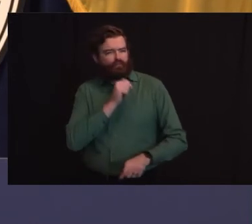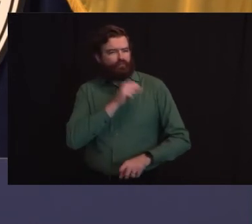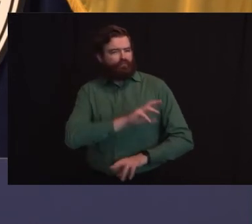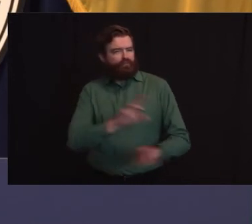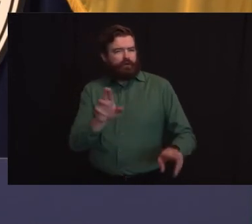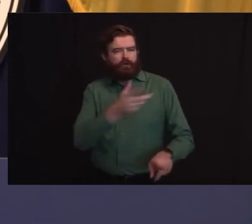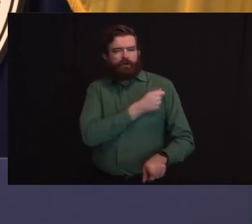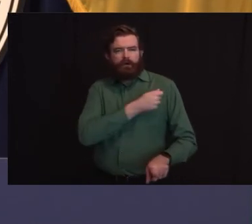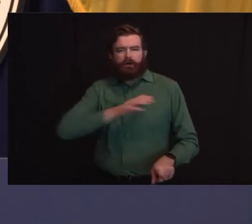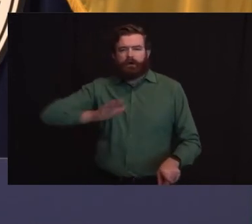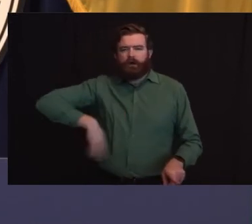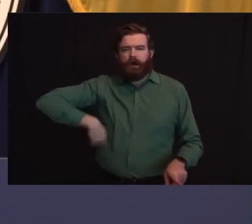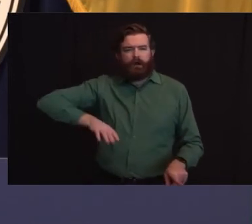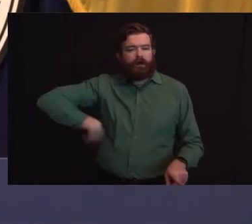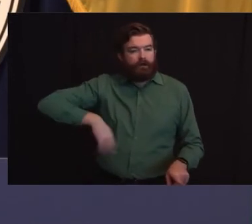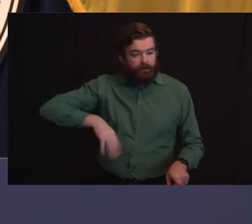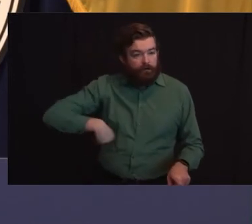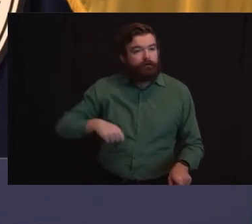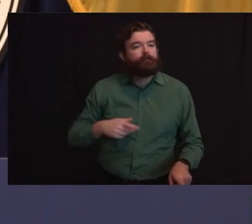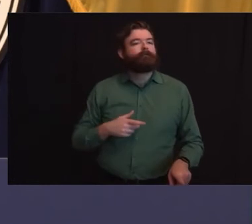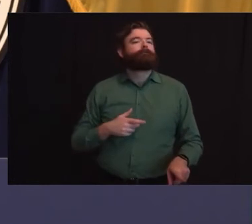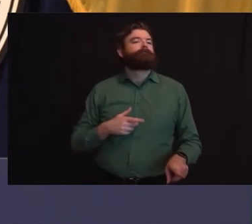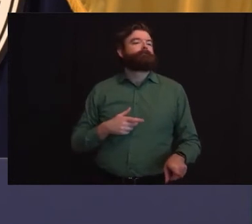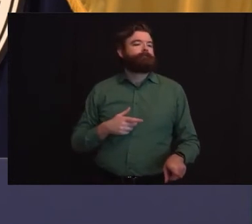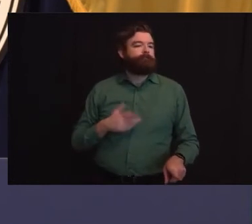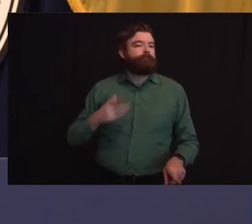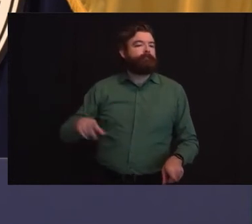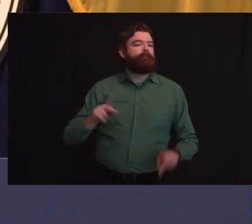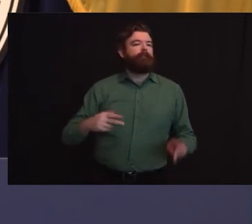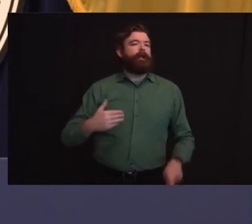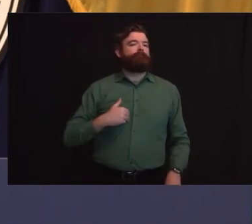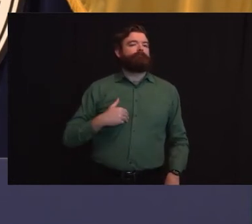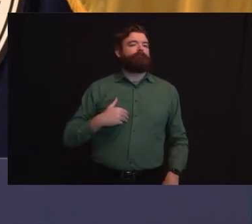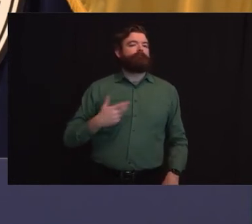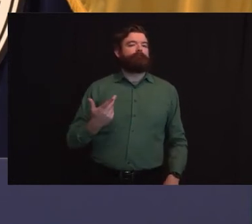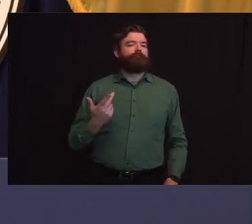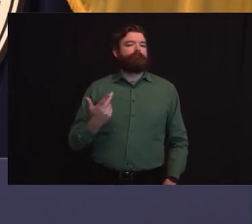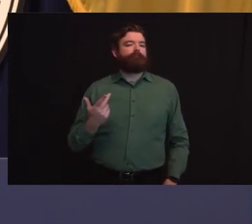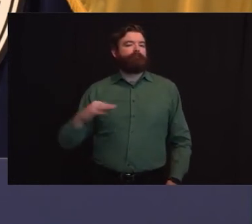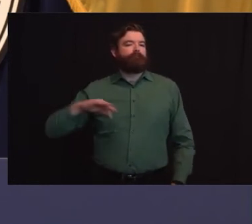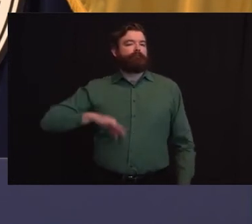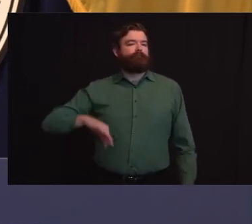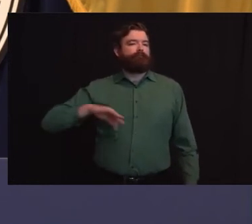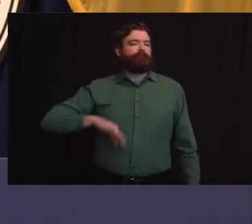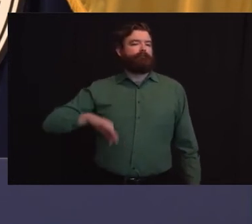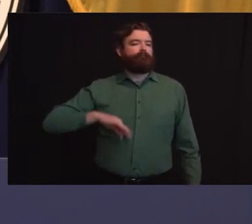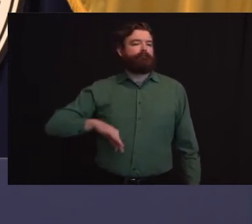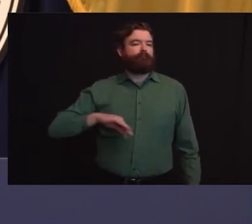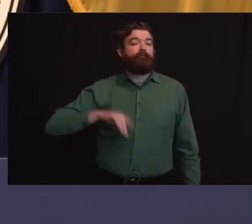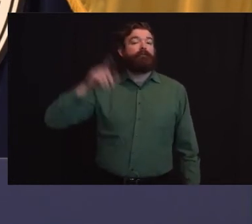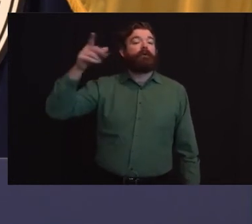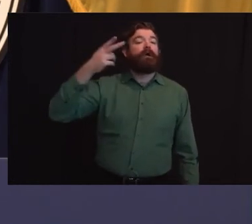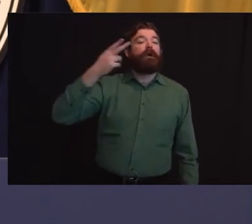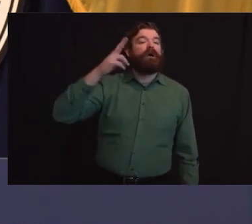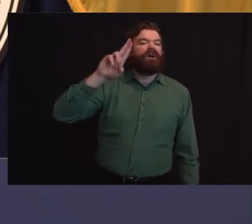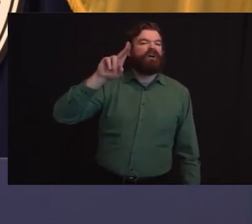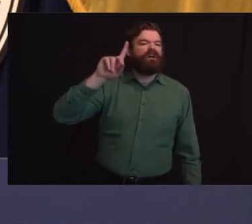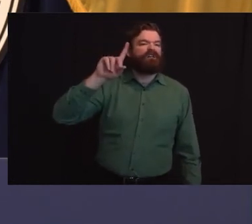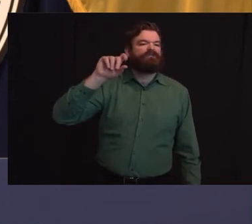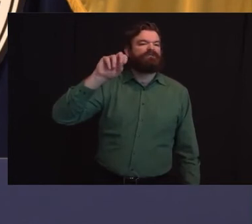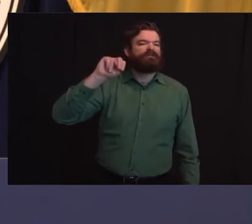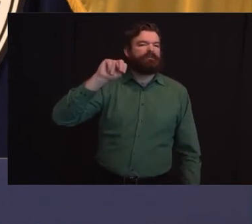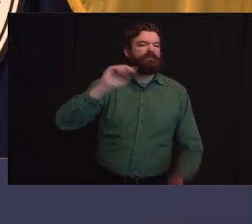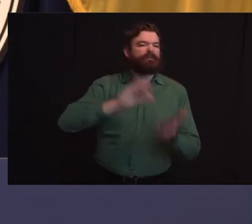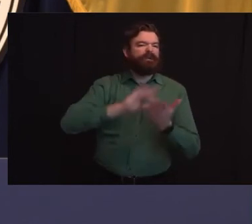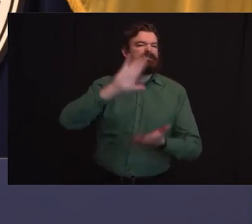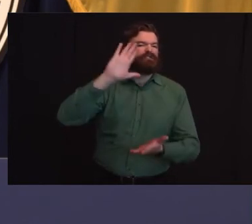abuse of the privilege by the Hunterdon Medical Center. But one thing I promise you we can do, and I'll leave it to the Department of